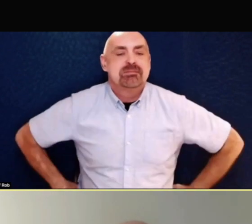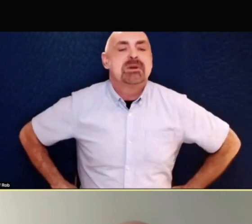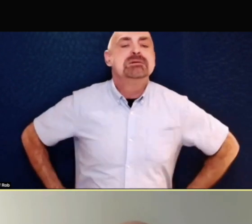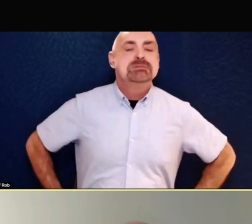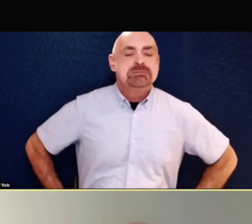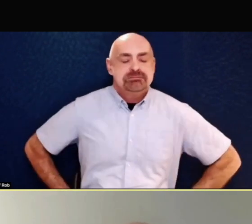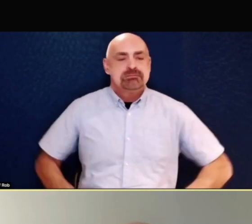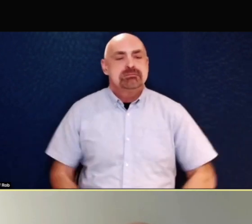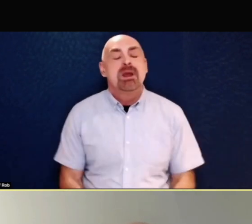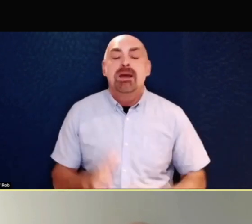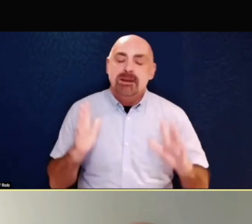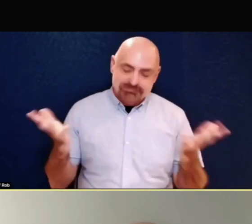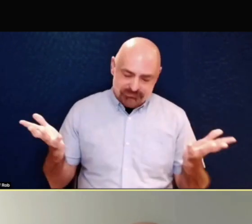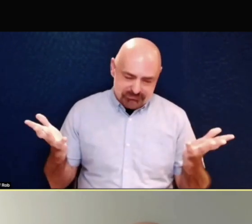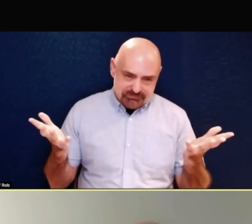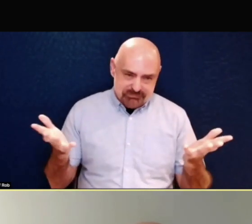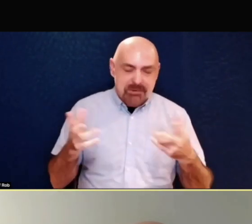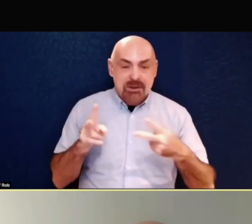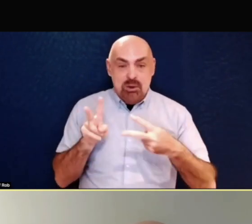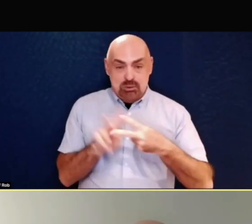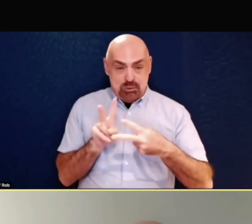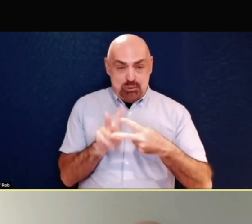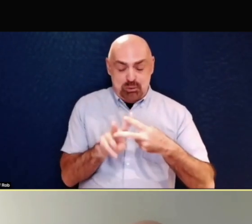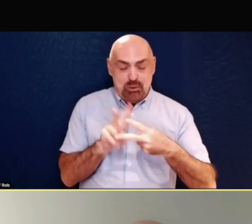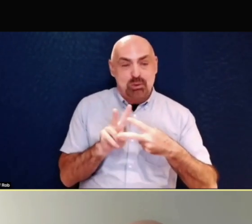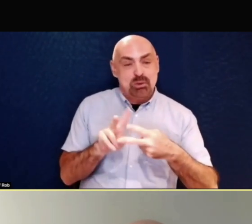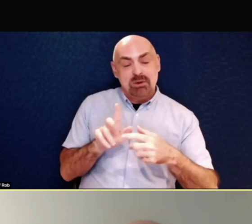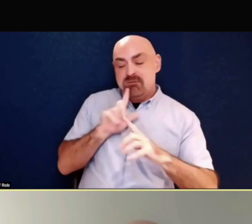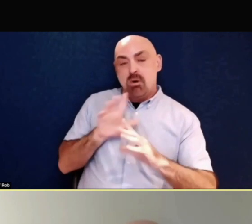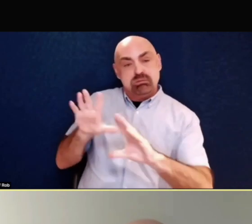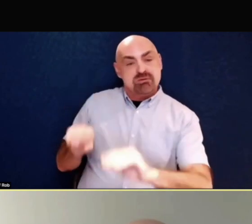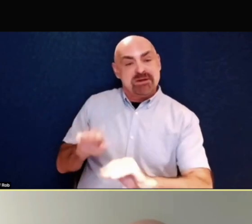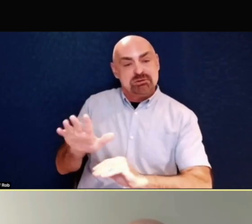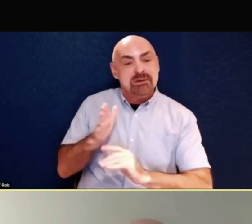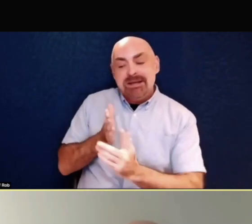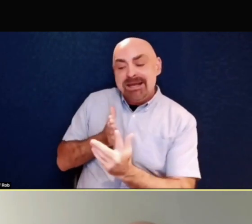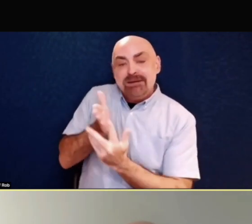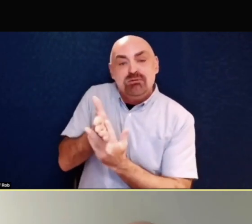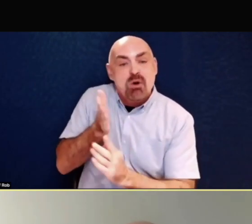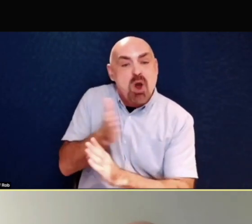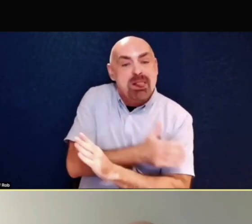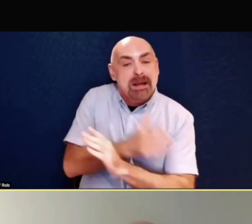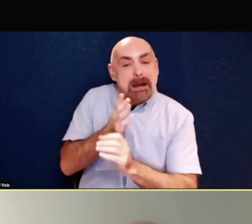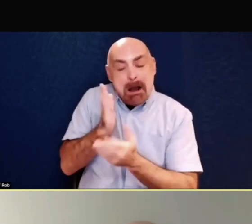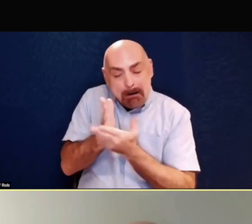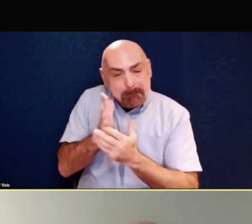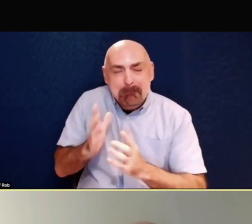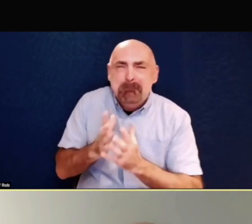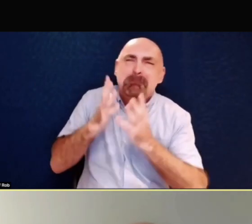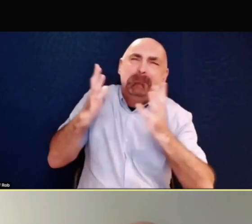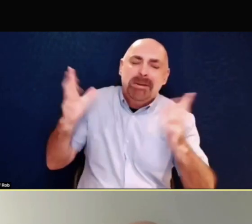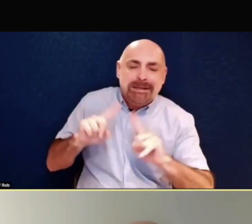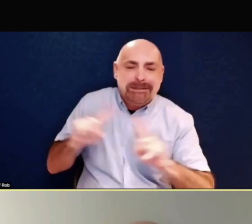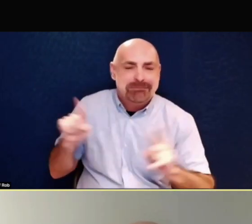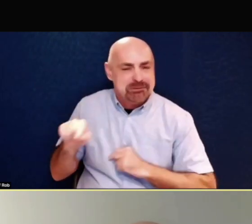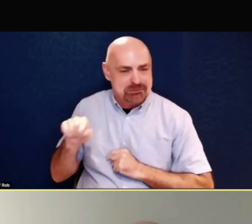Thank you. So I'm going to make 2 points on the case for prevention. Intervening early can make a powerful difference to life chances, and we have